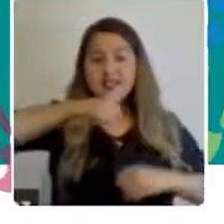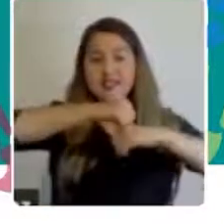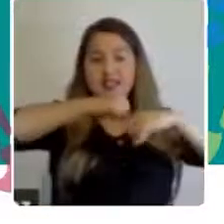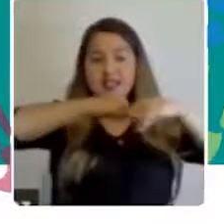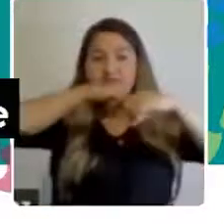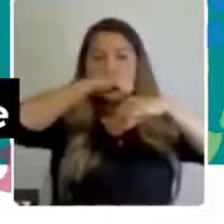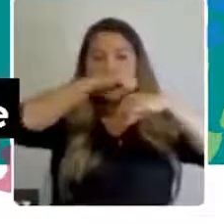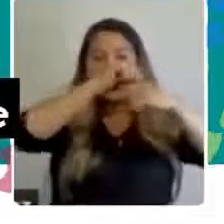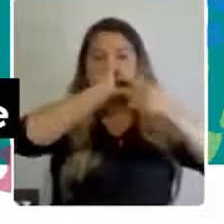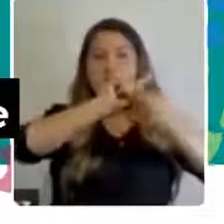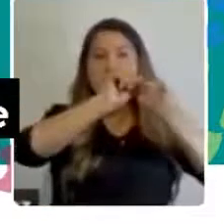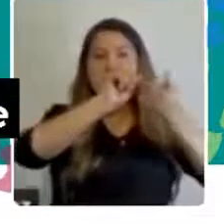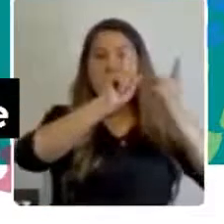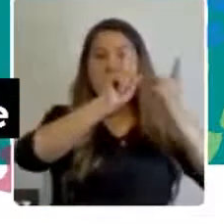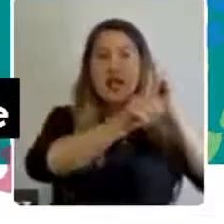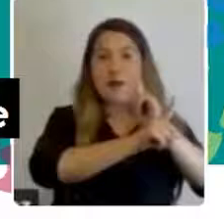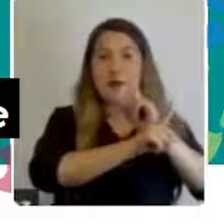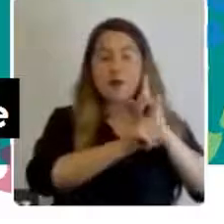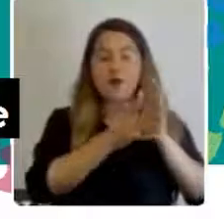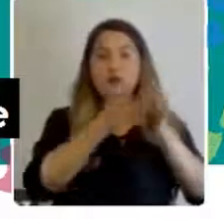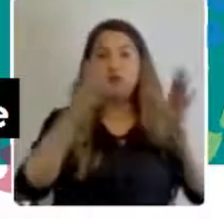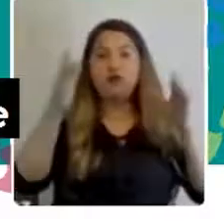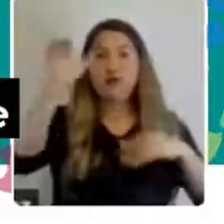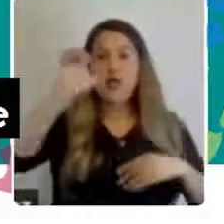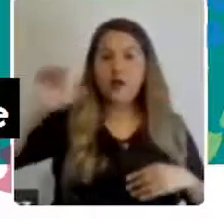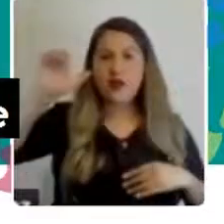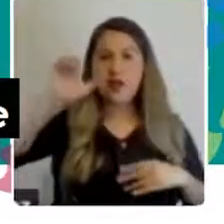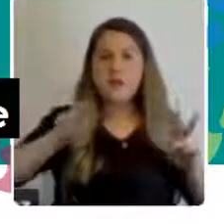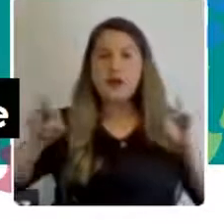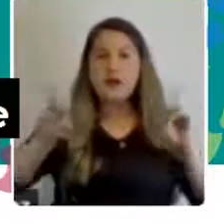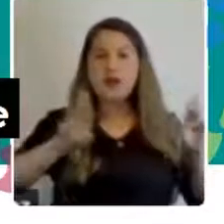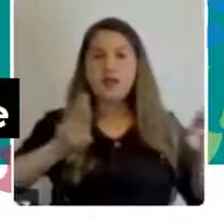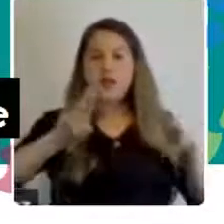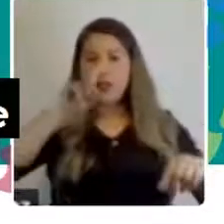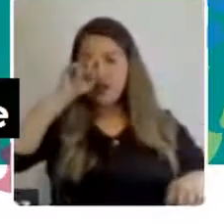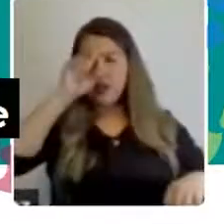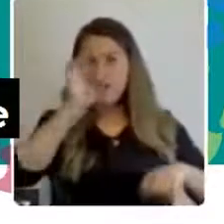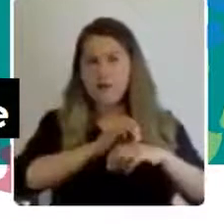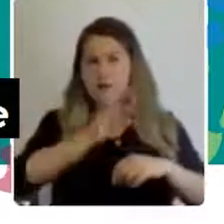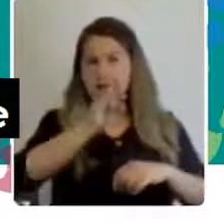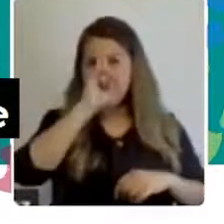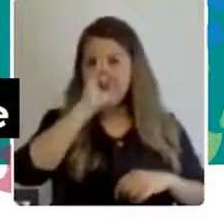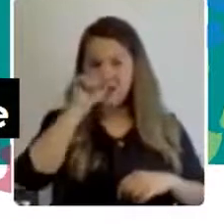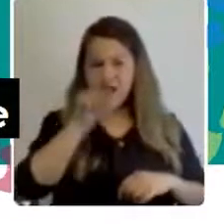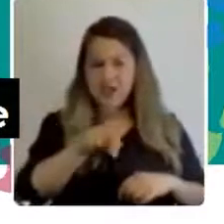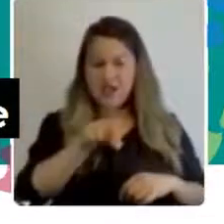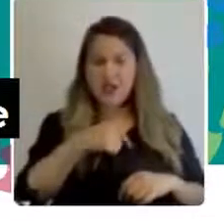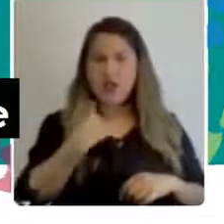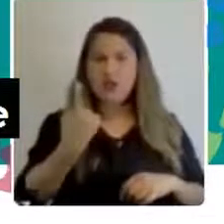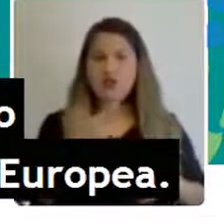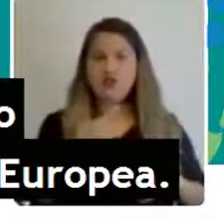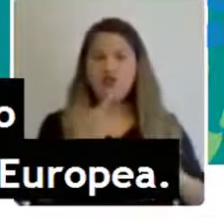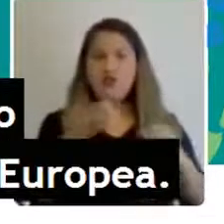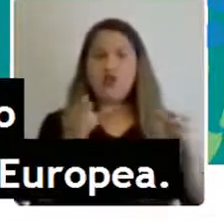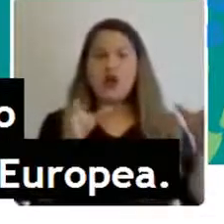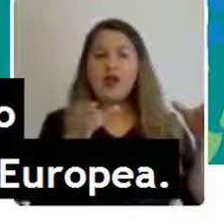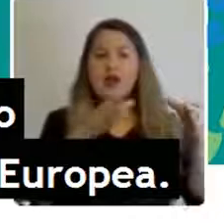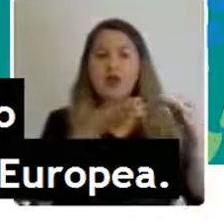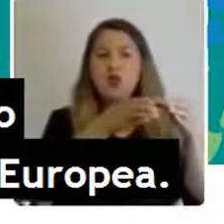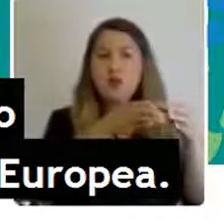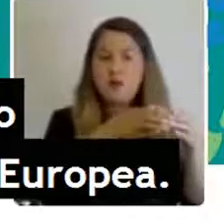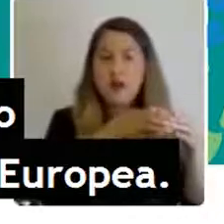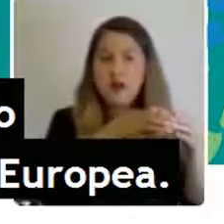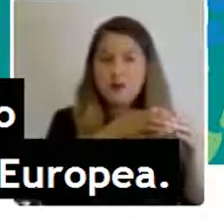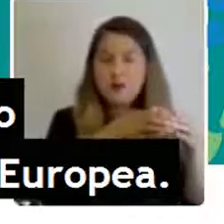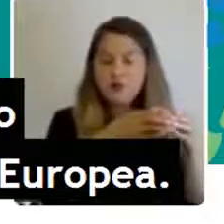diseases. So we grouped together, I'm saying we because I was involved in this process, and I'm proud because